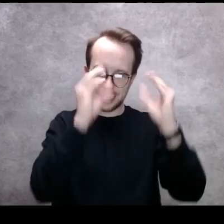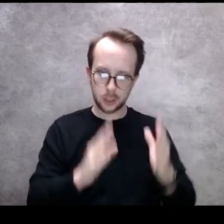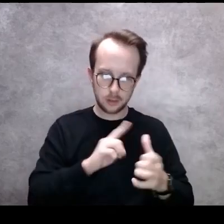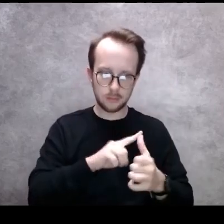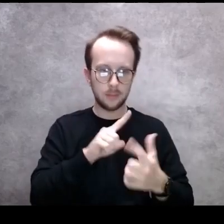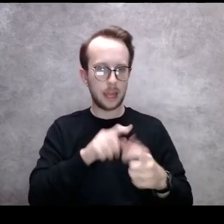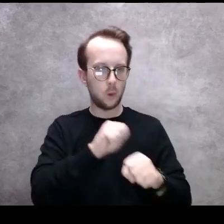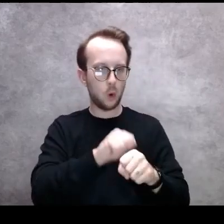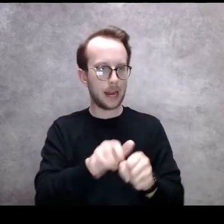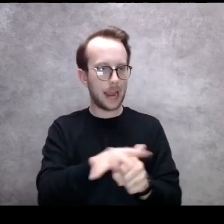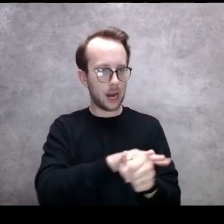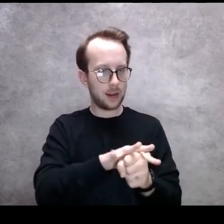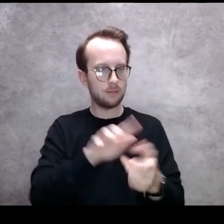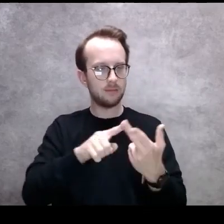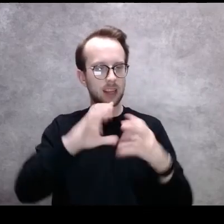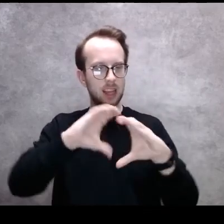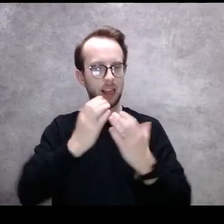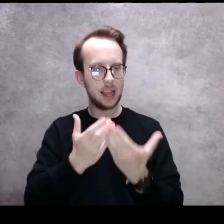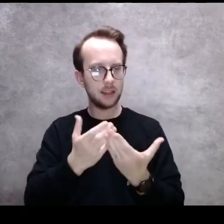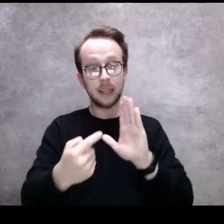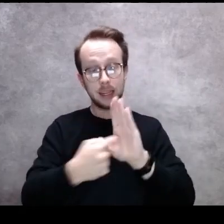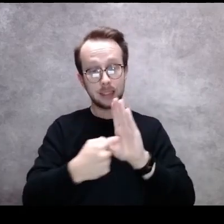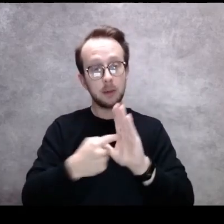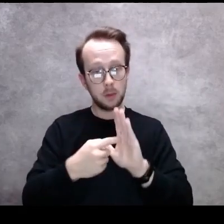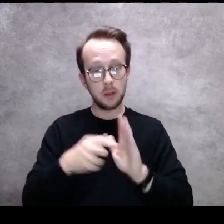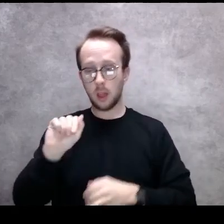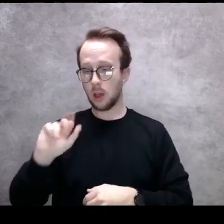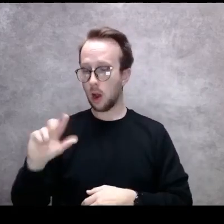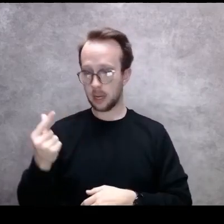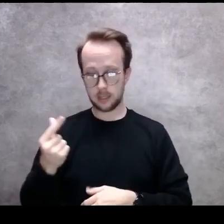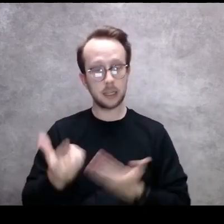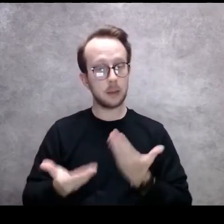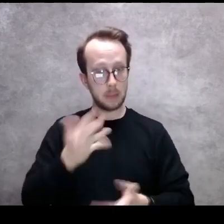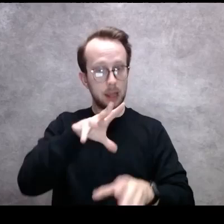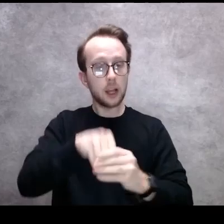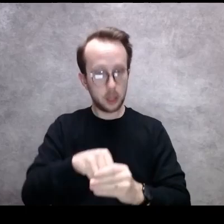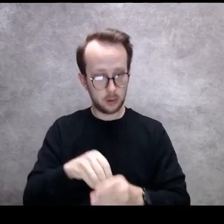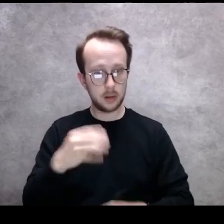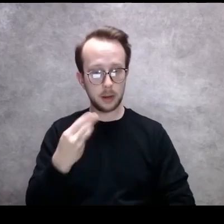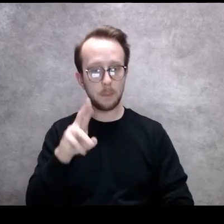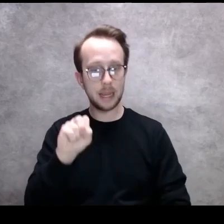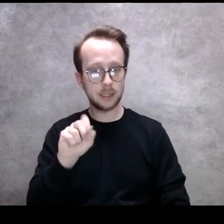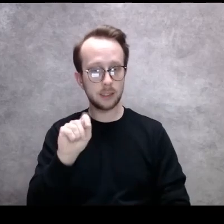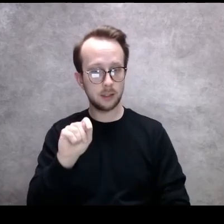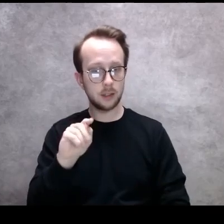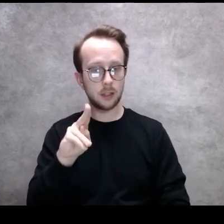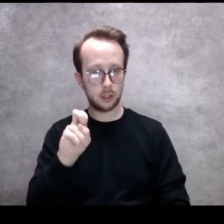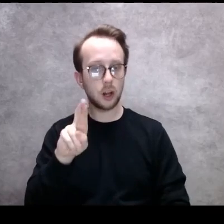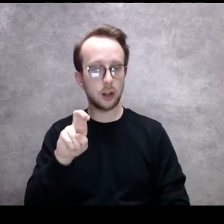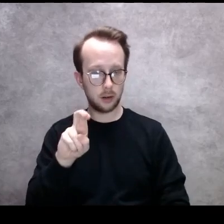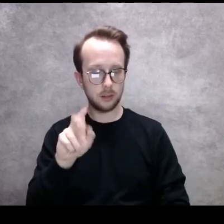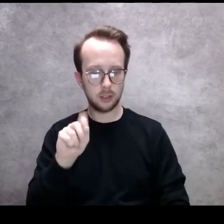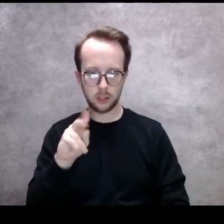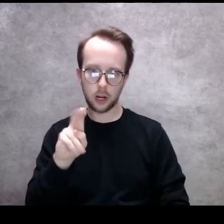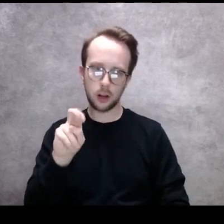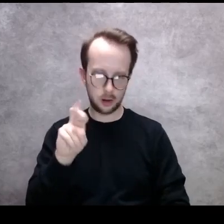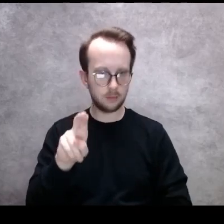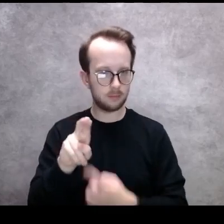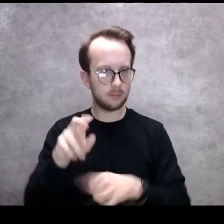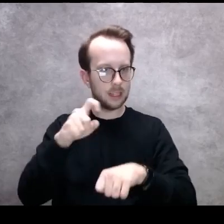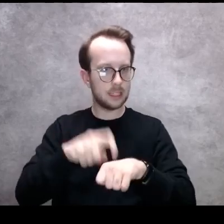classrooms. For example, a visual schedule in August may include a picture of Miss Turner when it's time to go to the resource